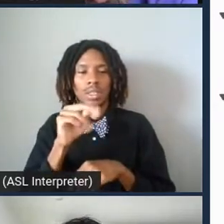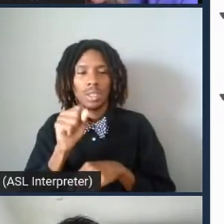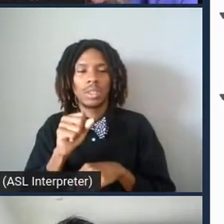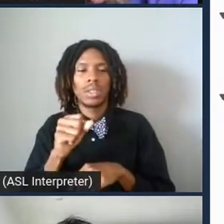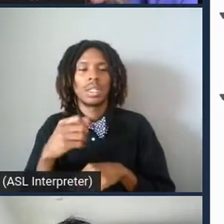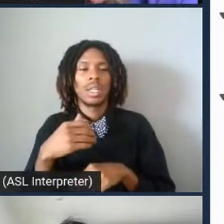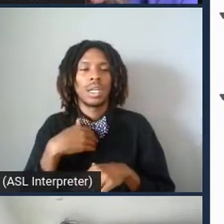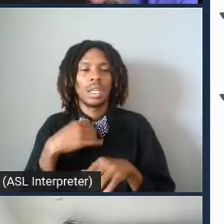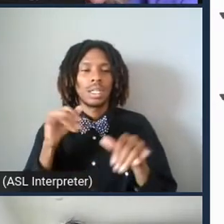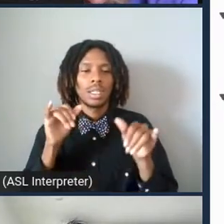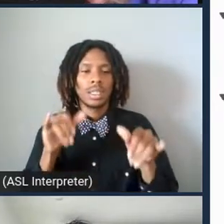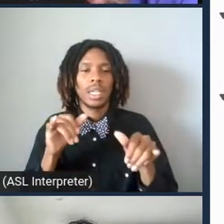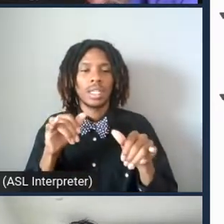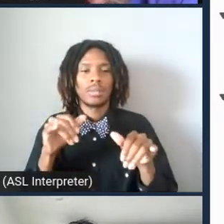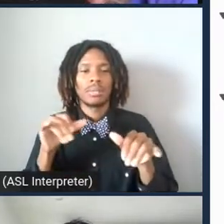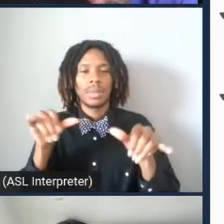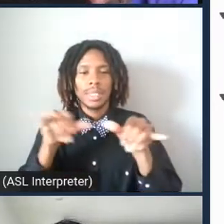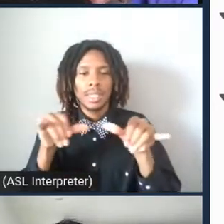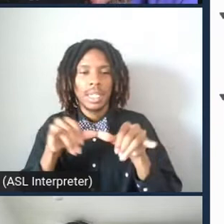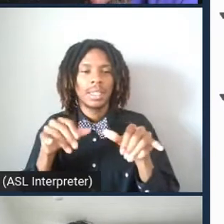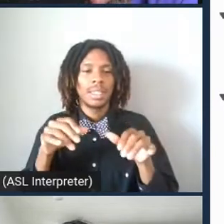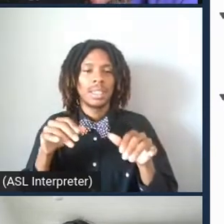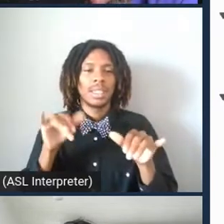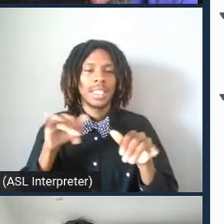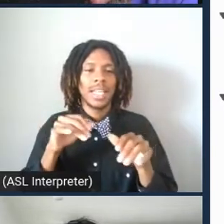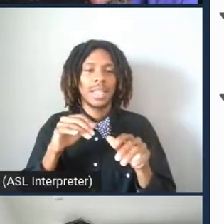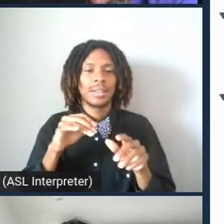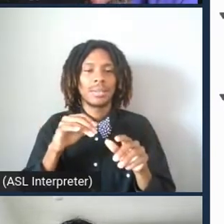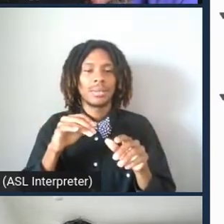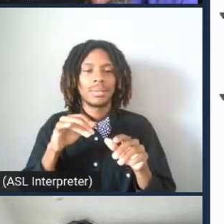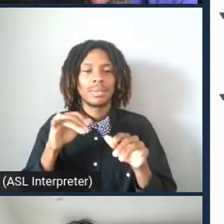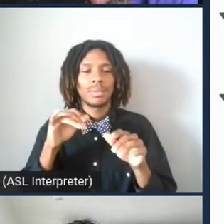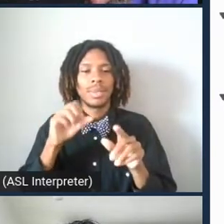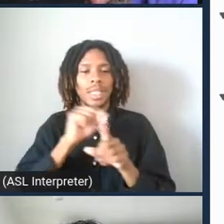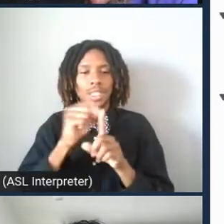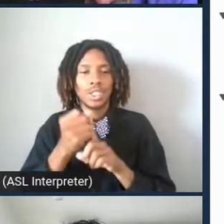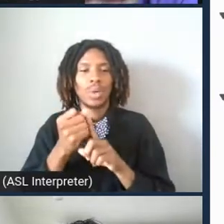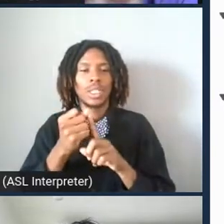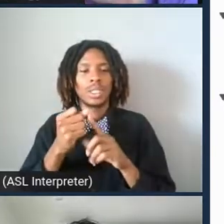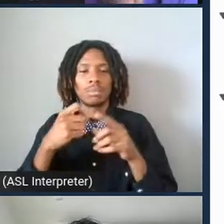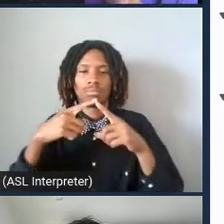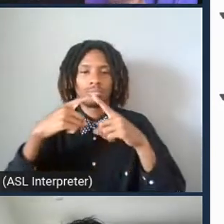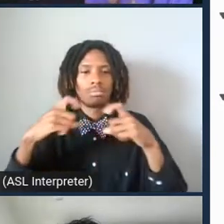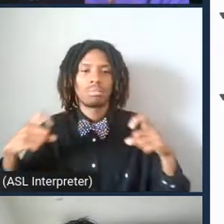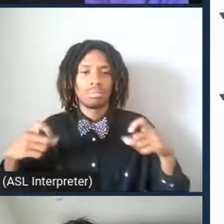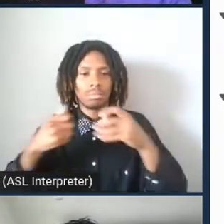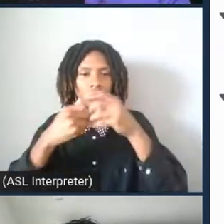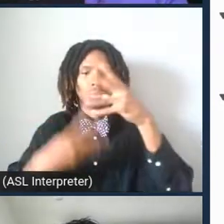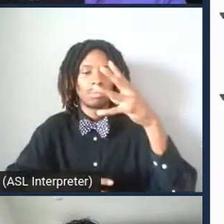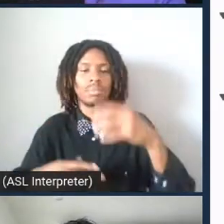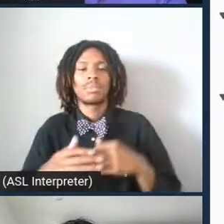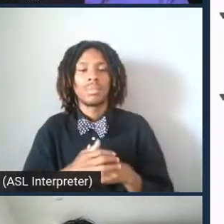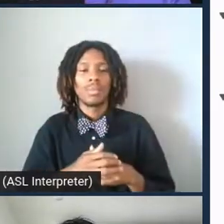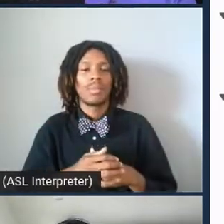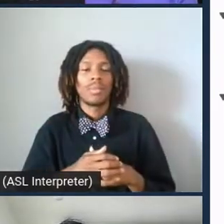same instance size, the same number of instances within each auto scaling group, and so on and so forth. And if this readiness